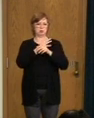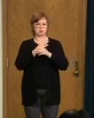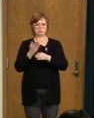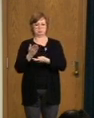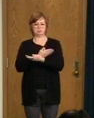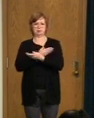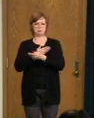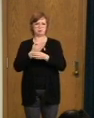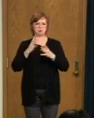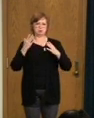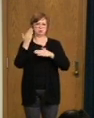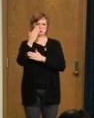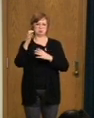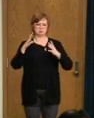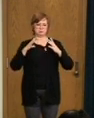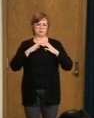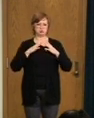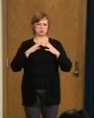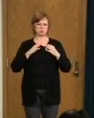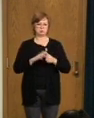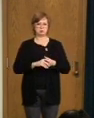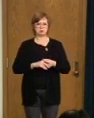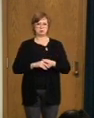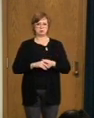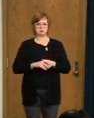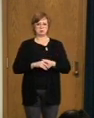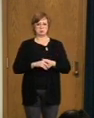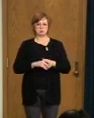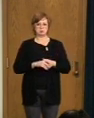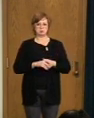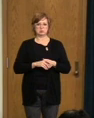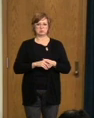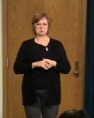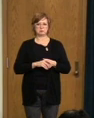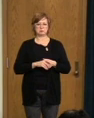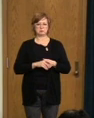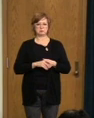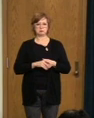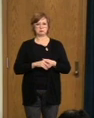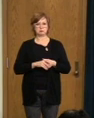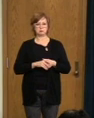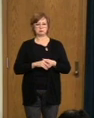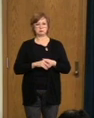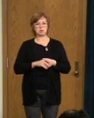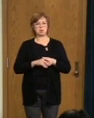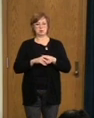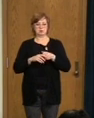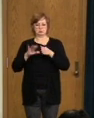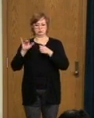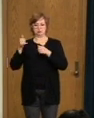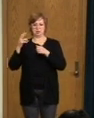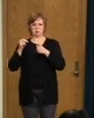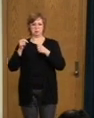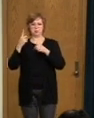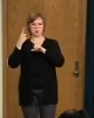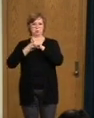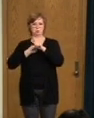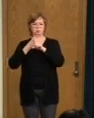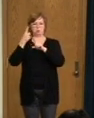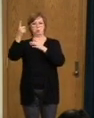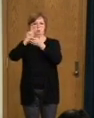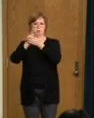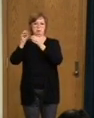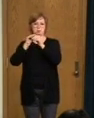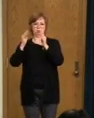holidays, and may start a week or two later in January. But I would like to say that, with our higher